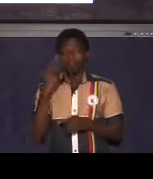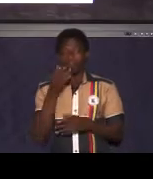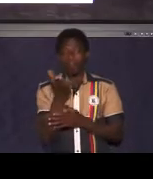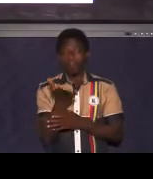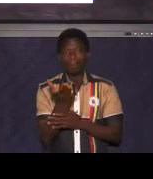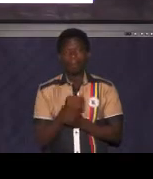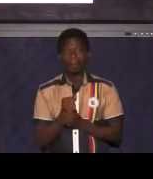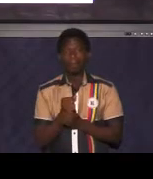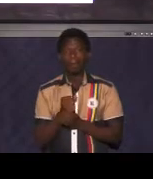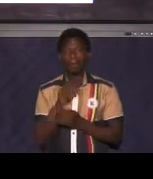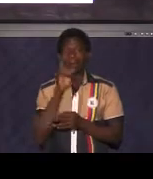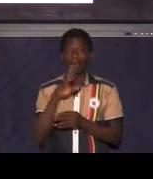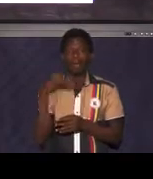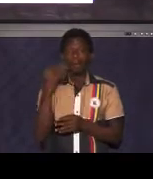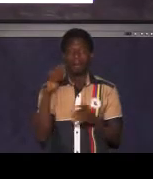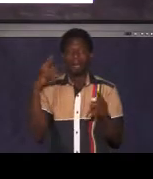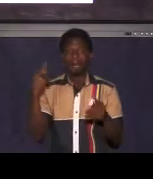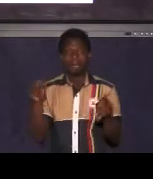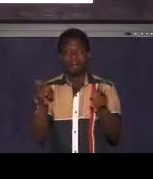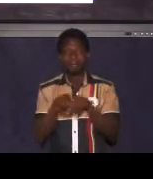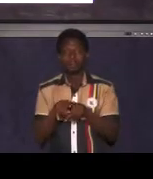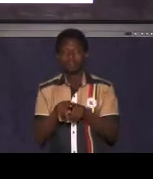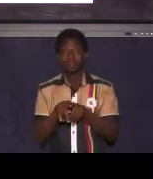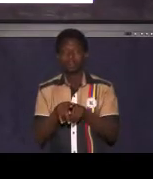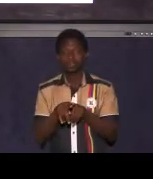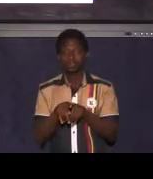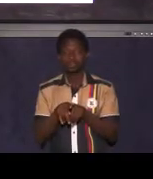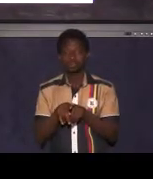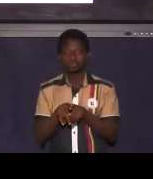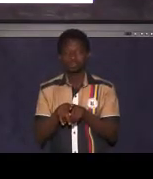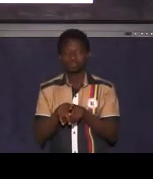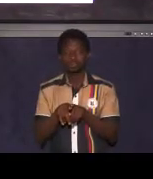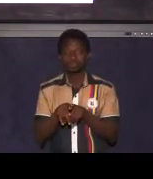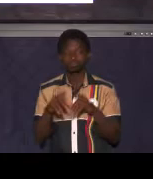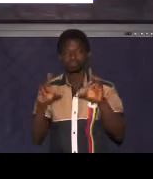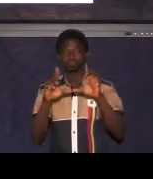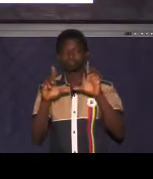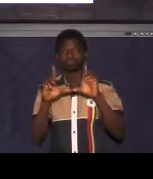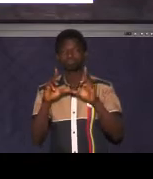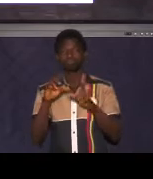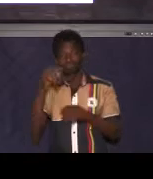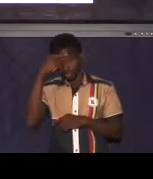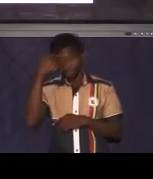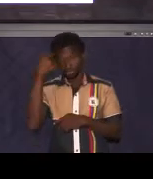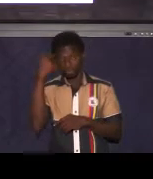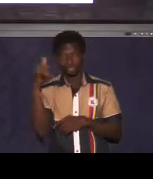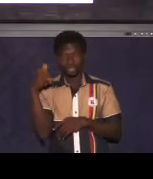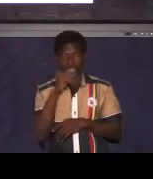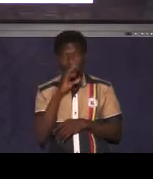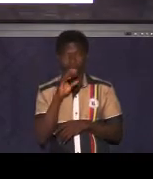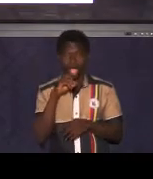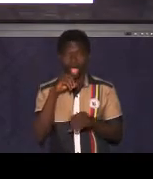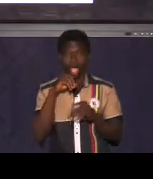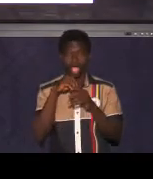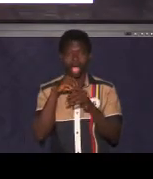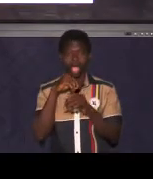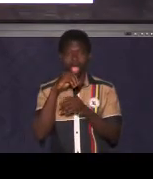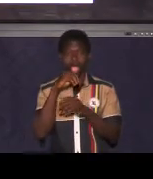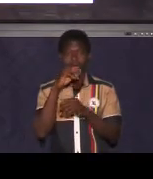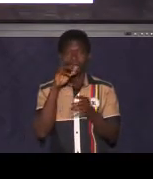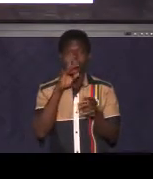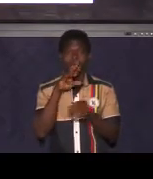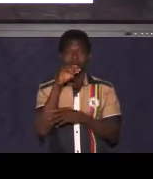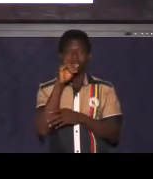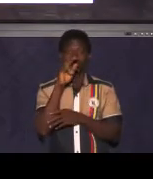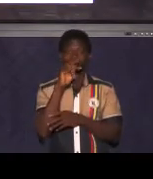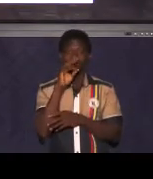they are of the same page and of the same level because they are inflated the